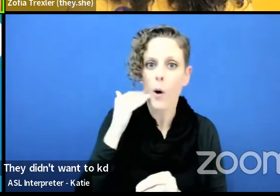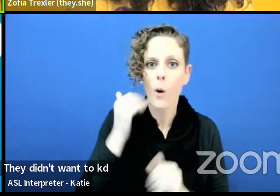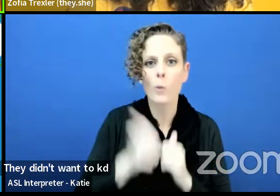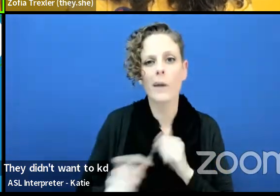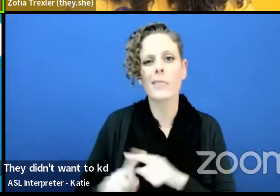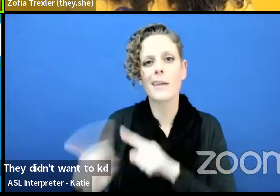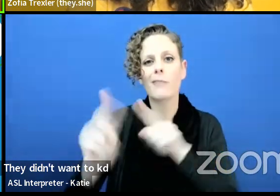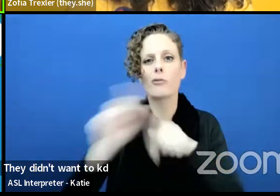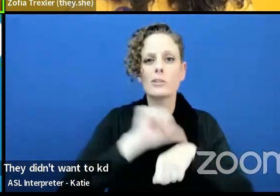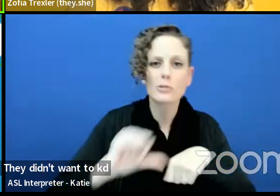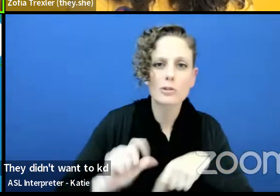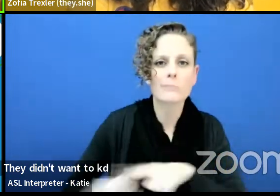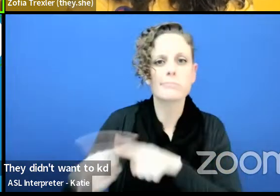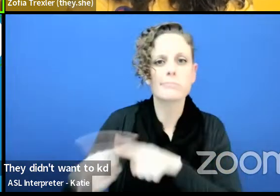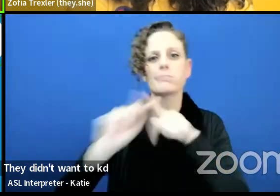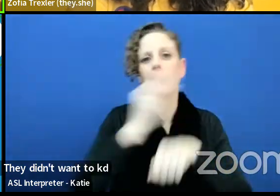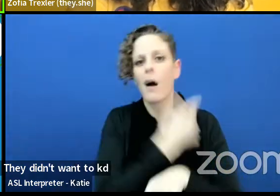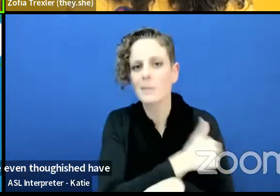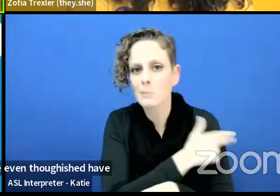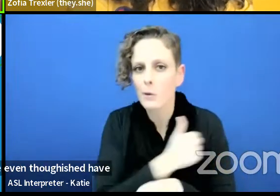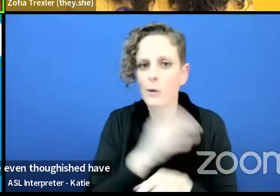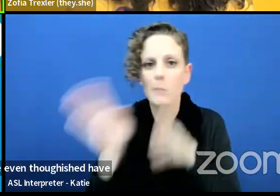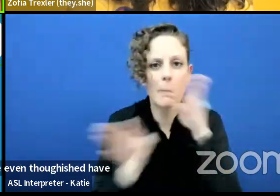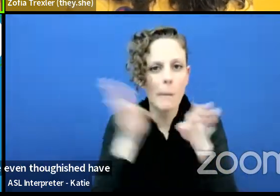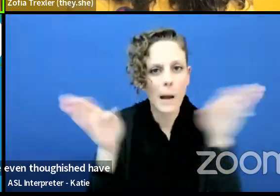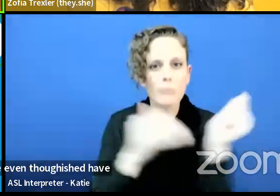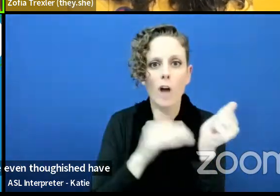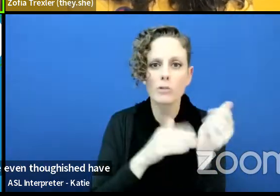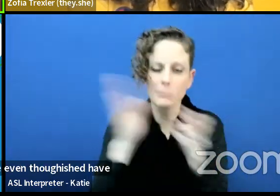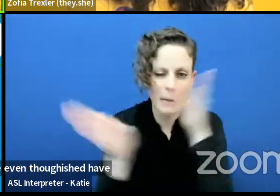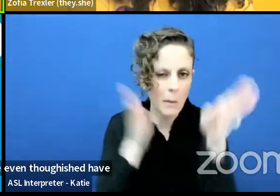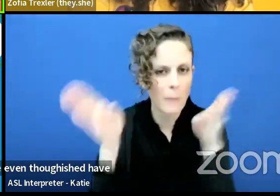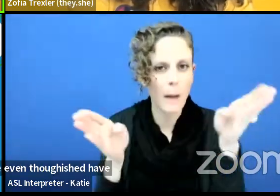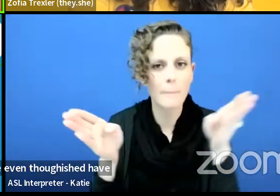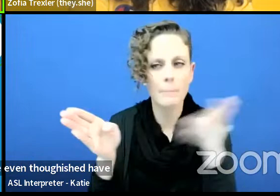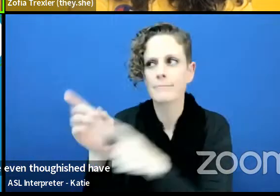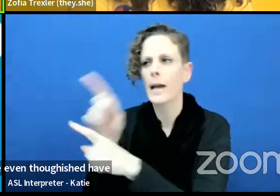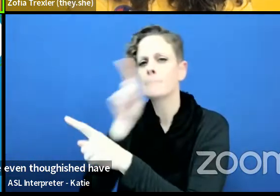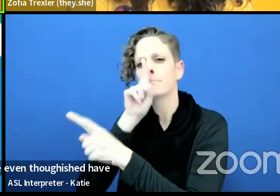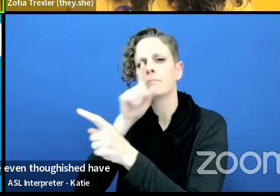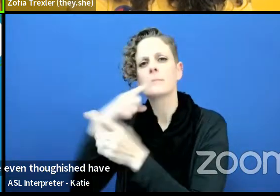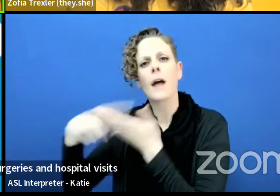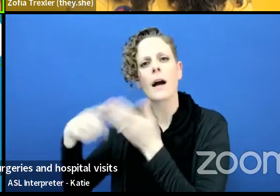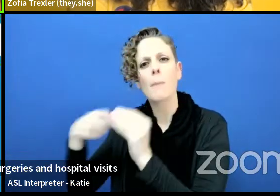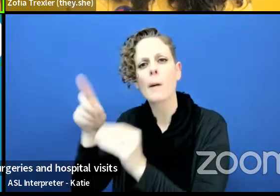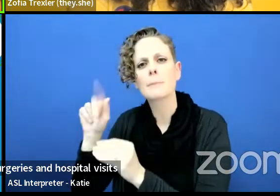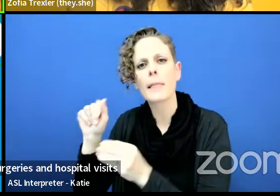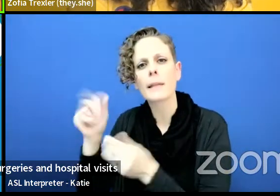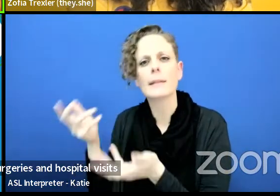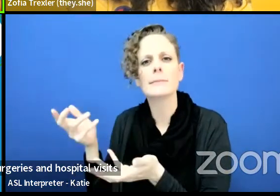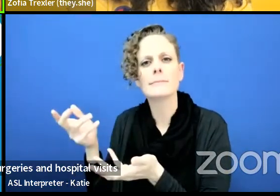different hospital visits and doctor visits. And that kind of really motivated